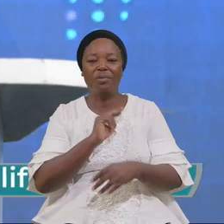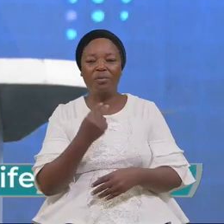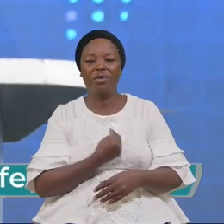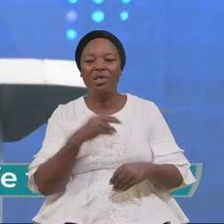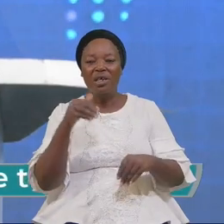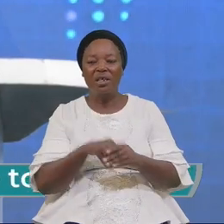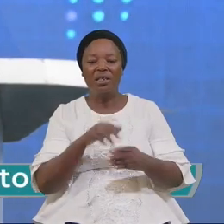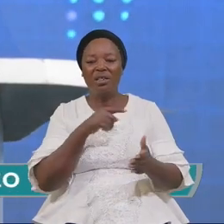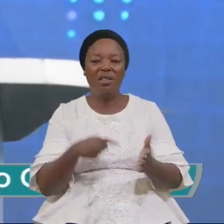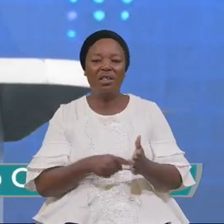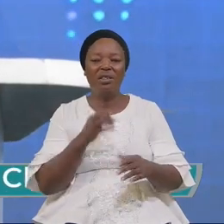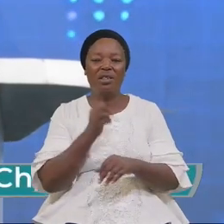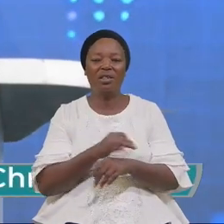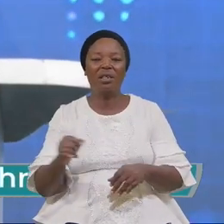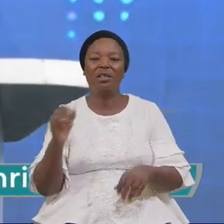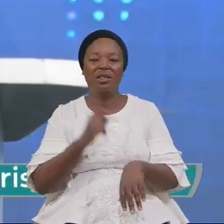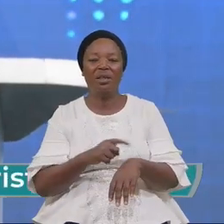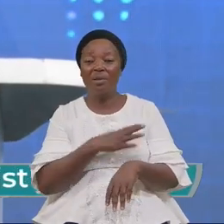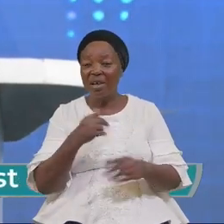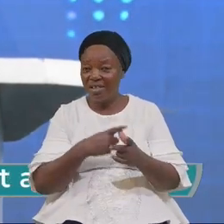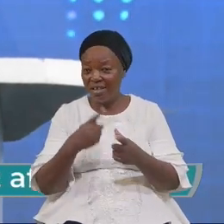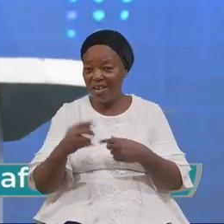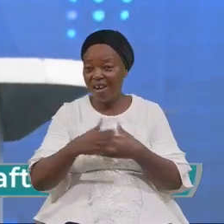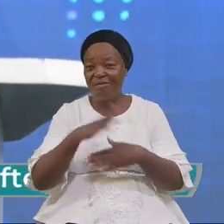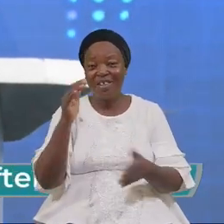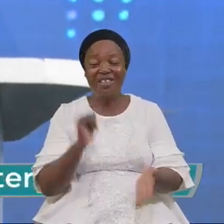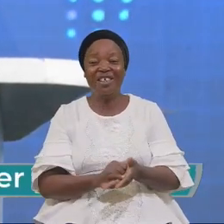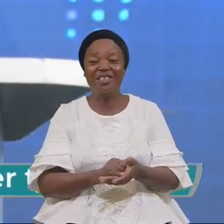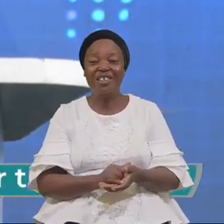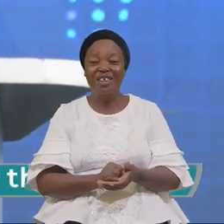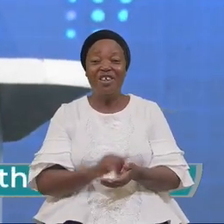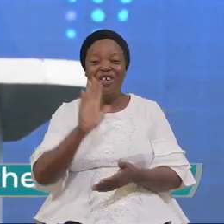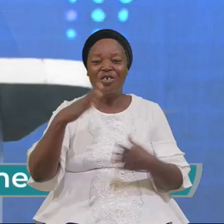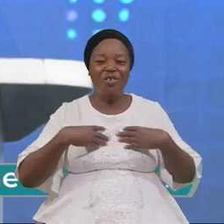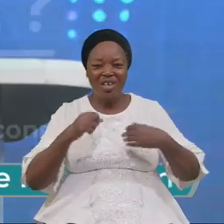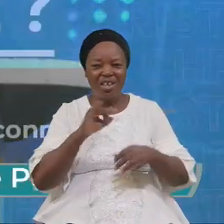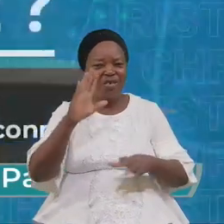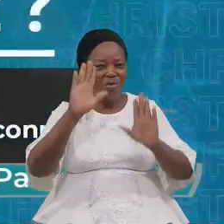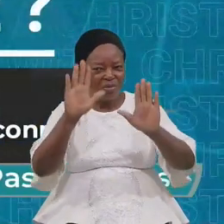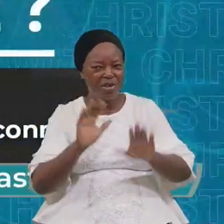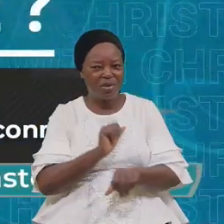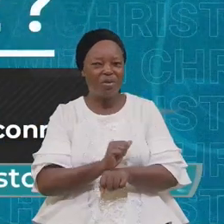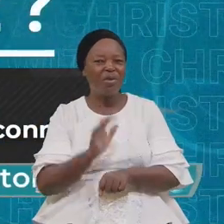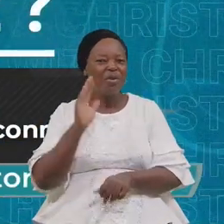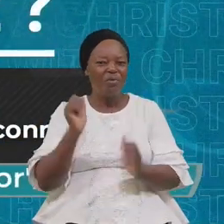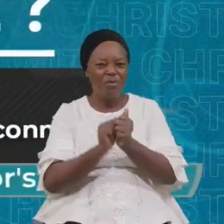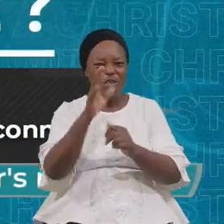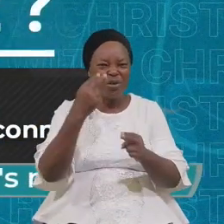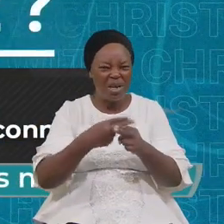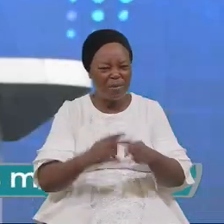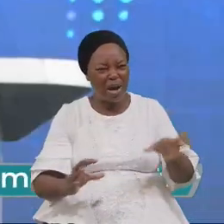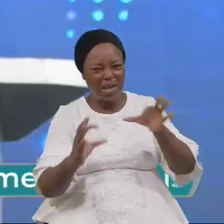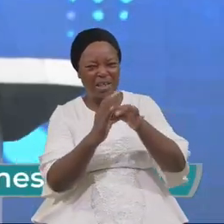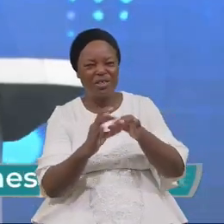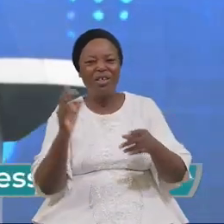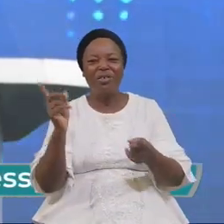during this time. And then after that, your healing, your miracle, with your name attached